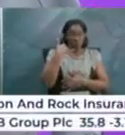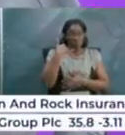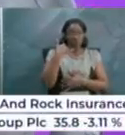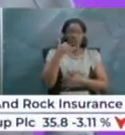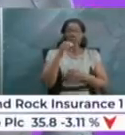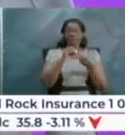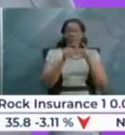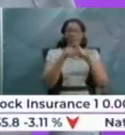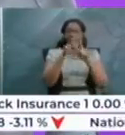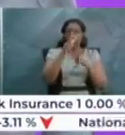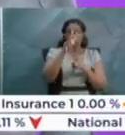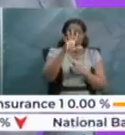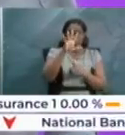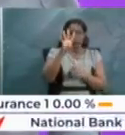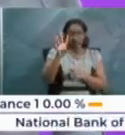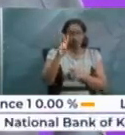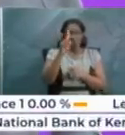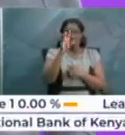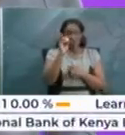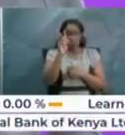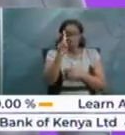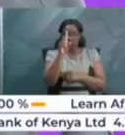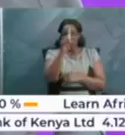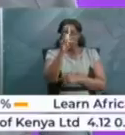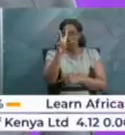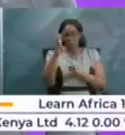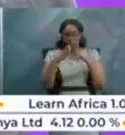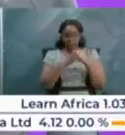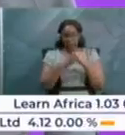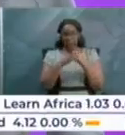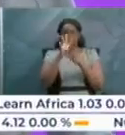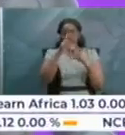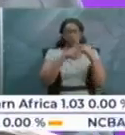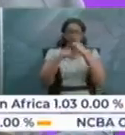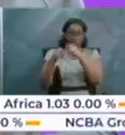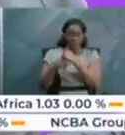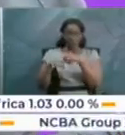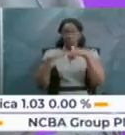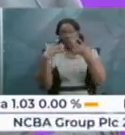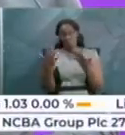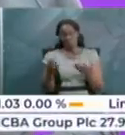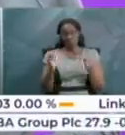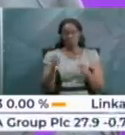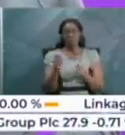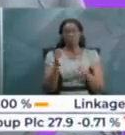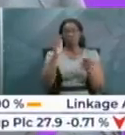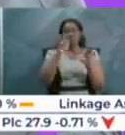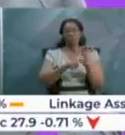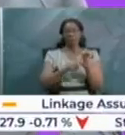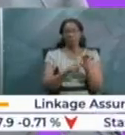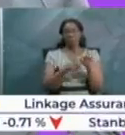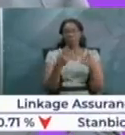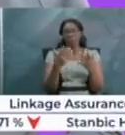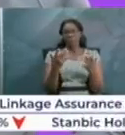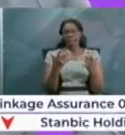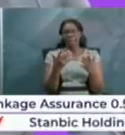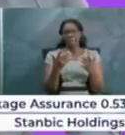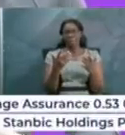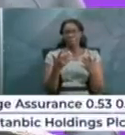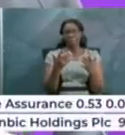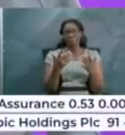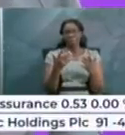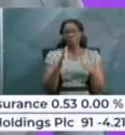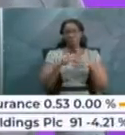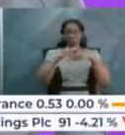number +254 101 129 466. Or better yet, you can also go to the what's it called?